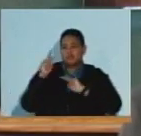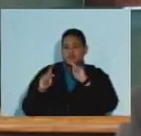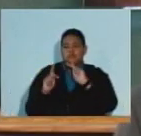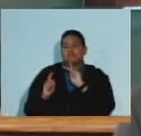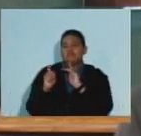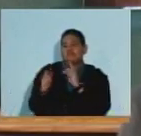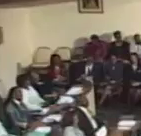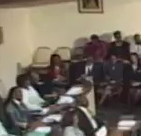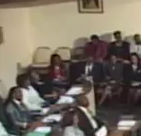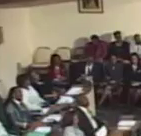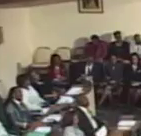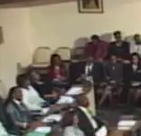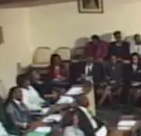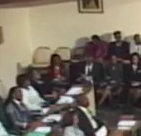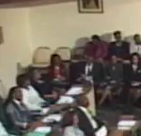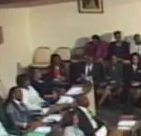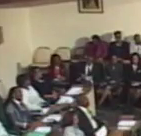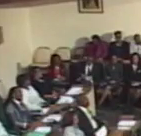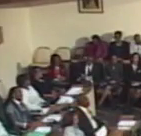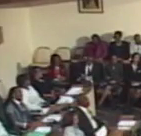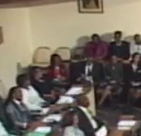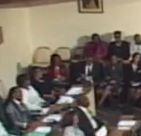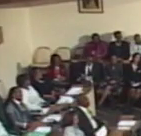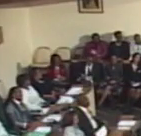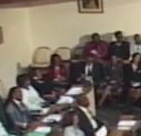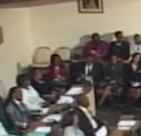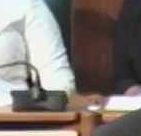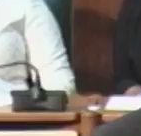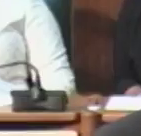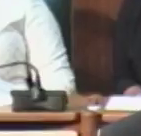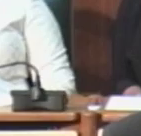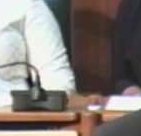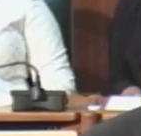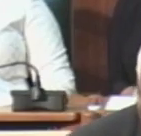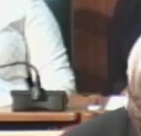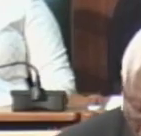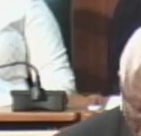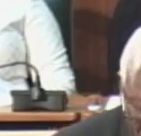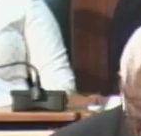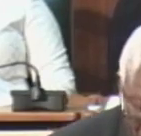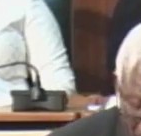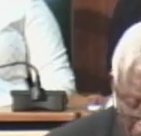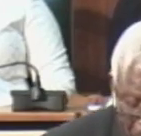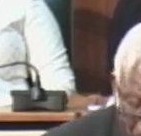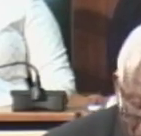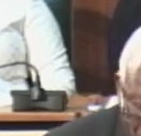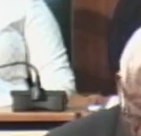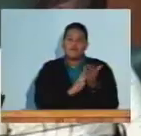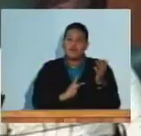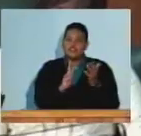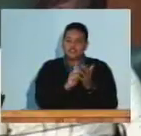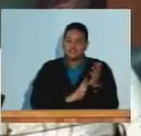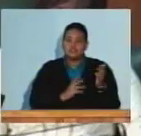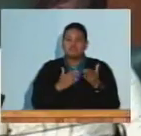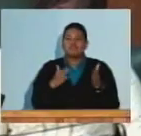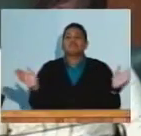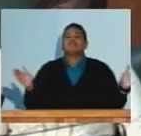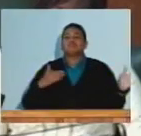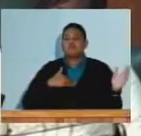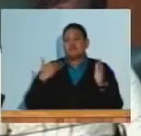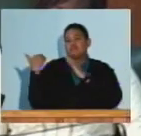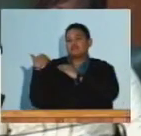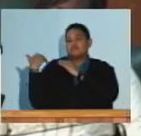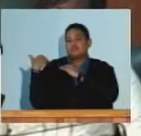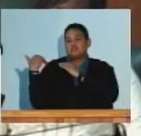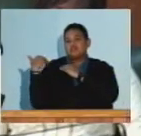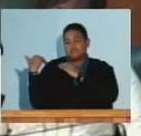opposition business. In the lower house, meanwhile, Pernell Charles took the oath as Speaker of the House of Representatives. Derek Smith was named the